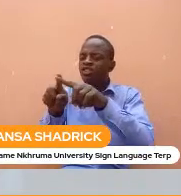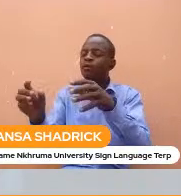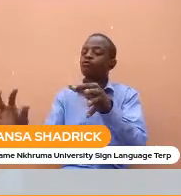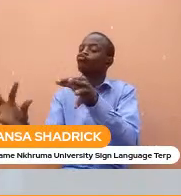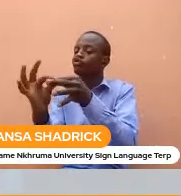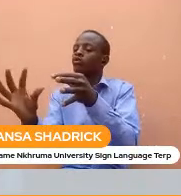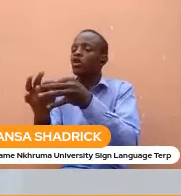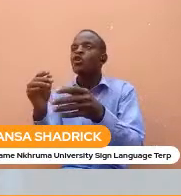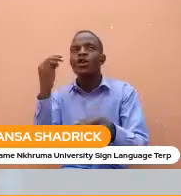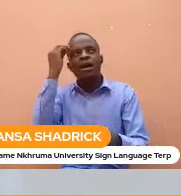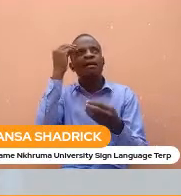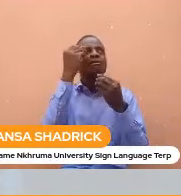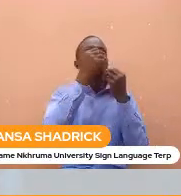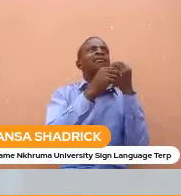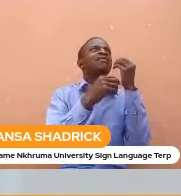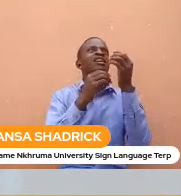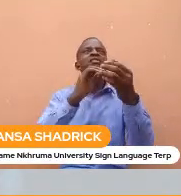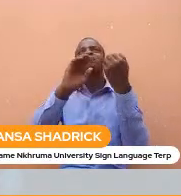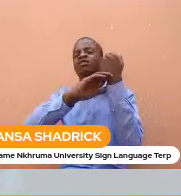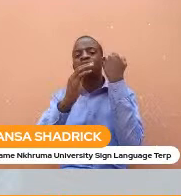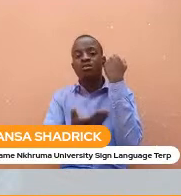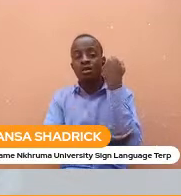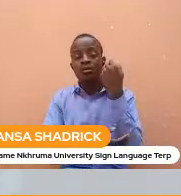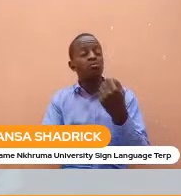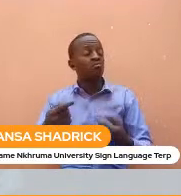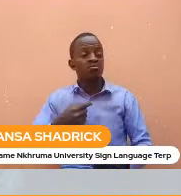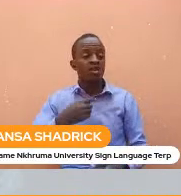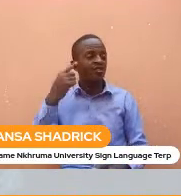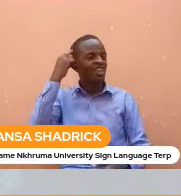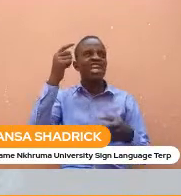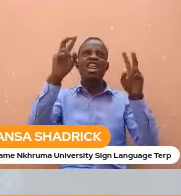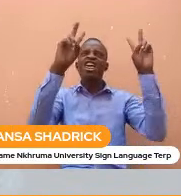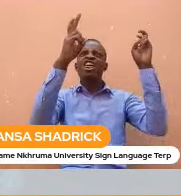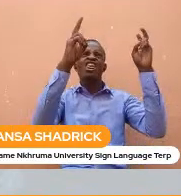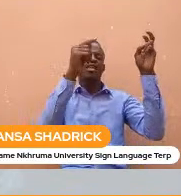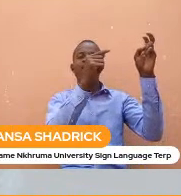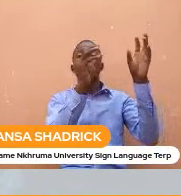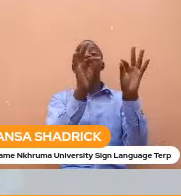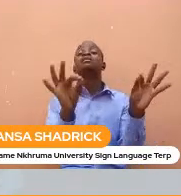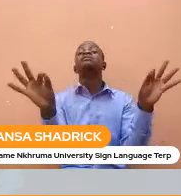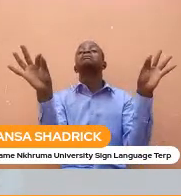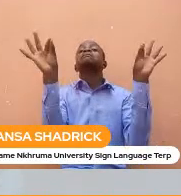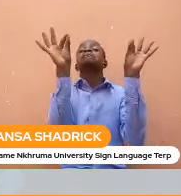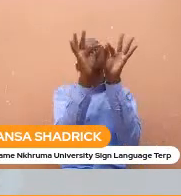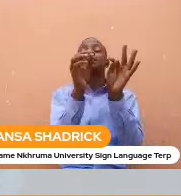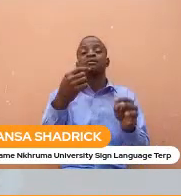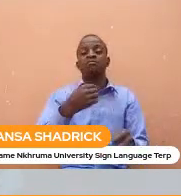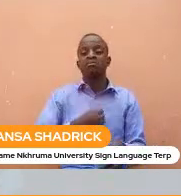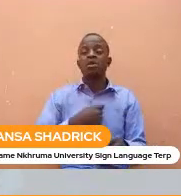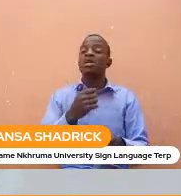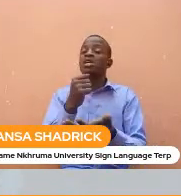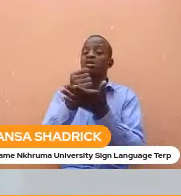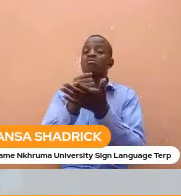pregnancies. So to me, it was a very powerful theme, and that's what it translated to. Yeah.